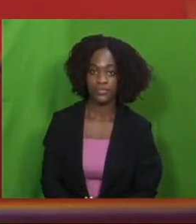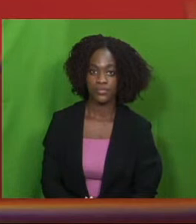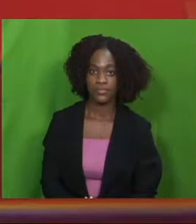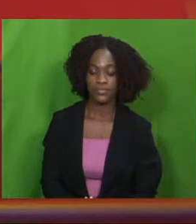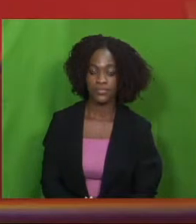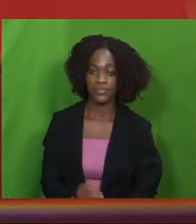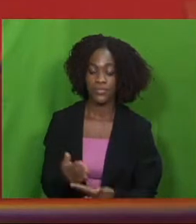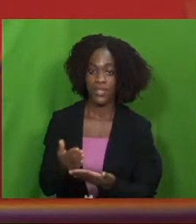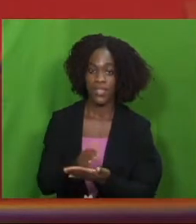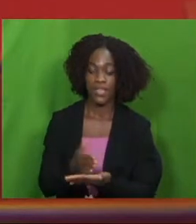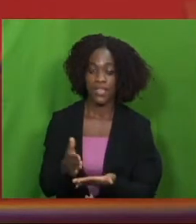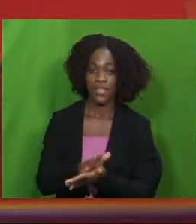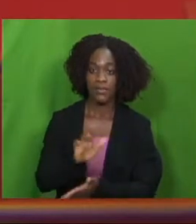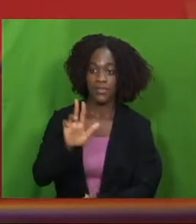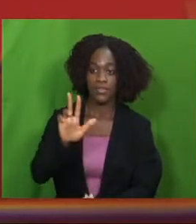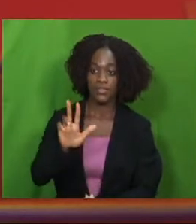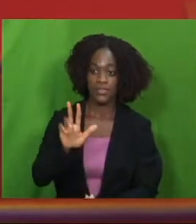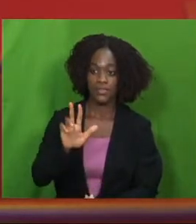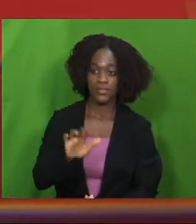Page 3.